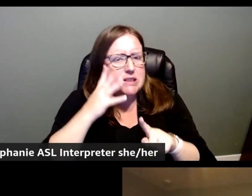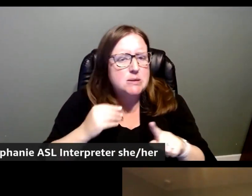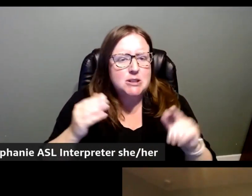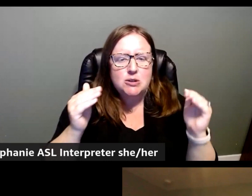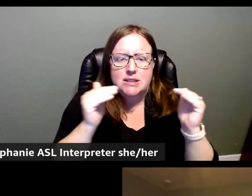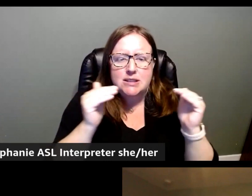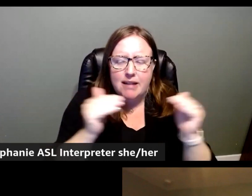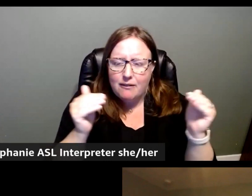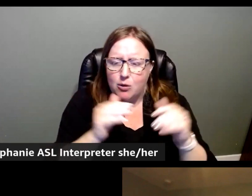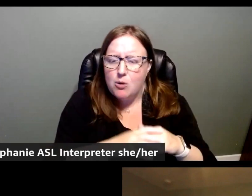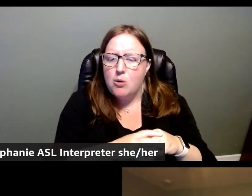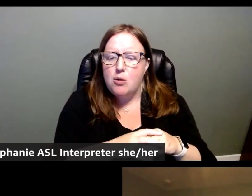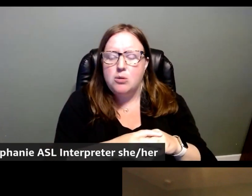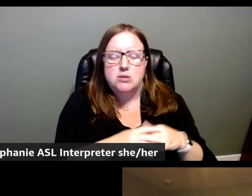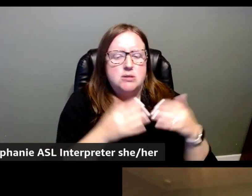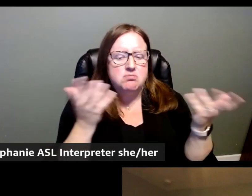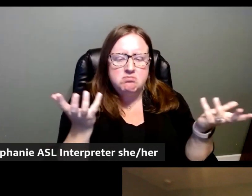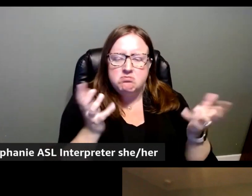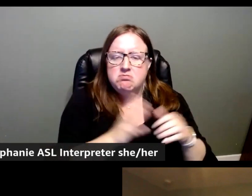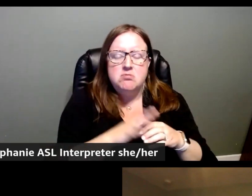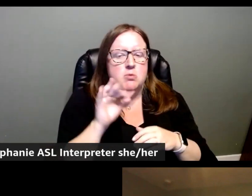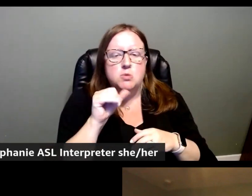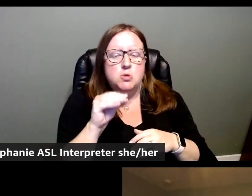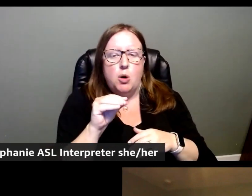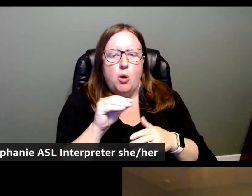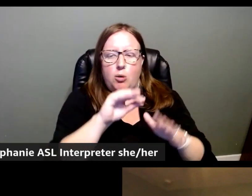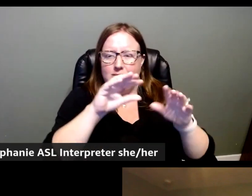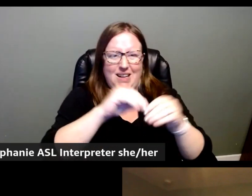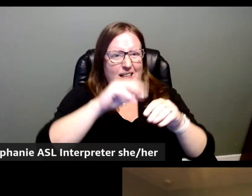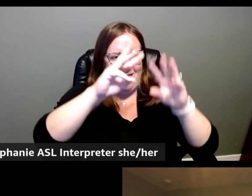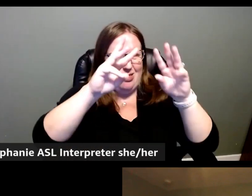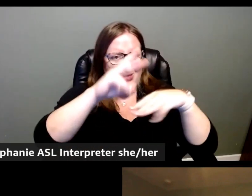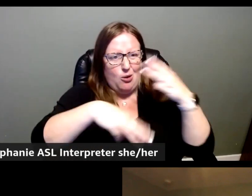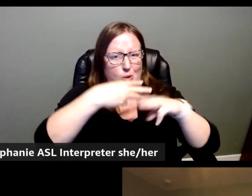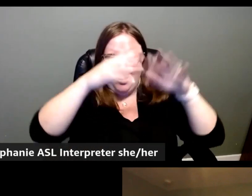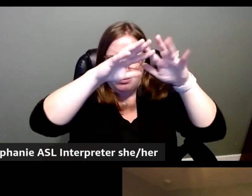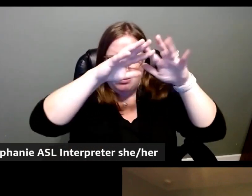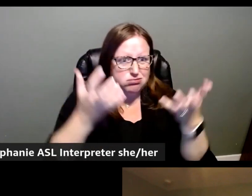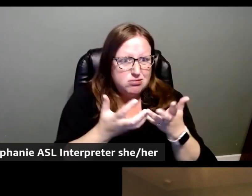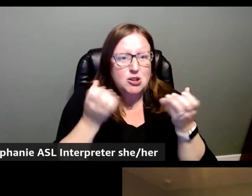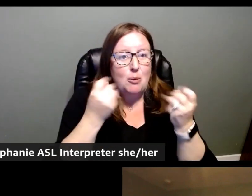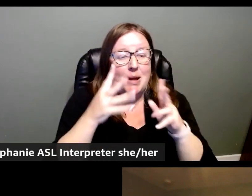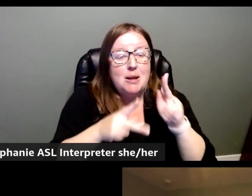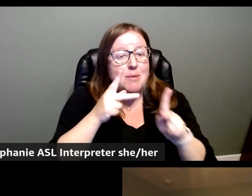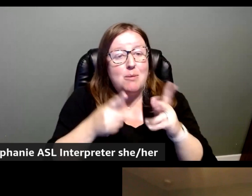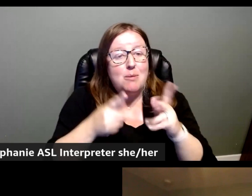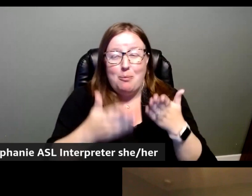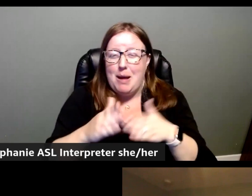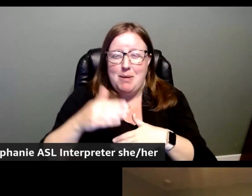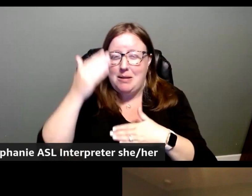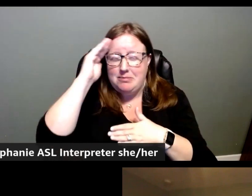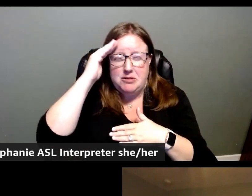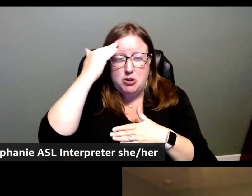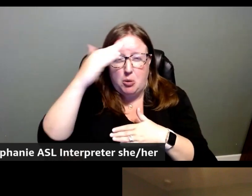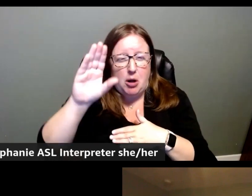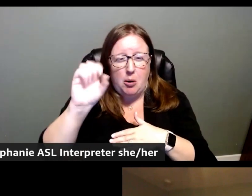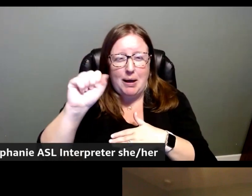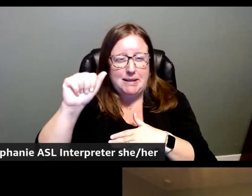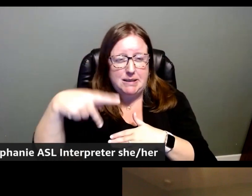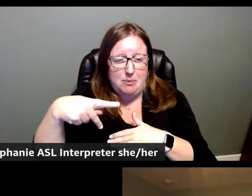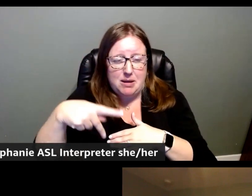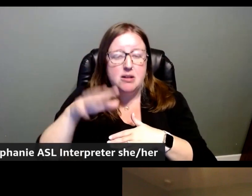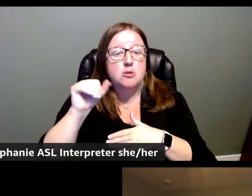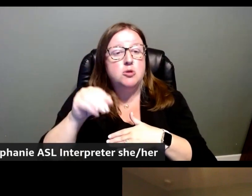levels, and so all over the world. So there's probably people who aren't familiar with SAP. So can you just